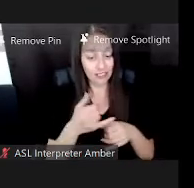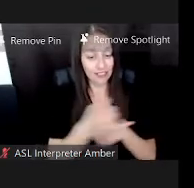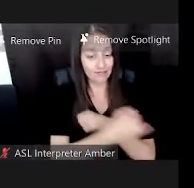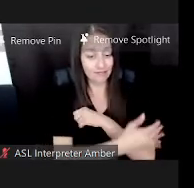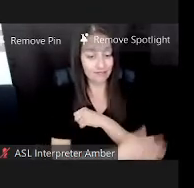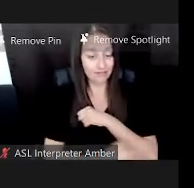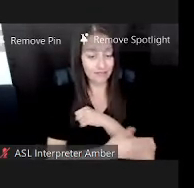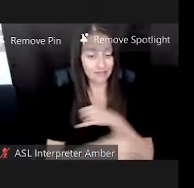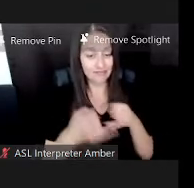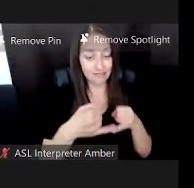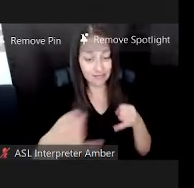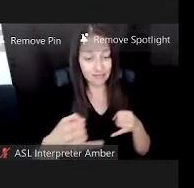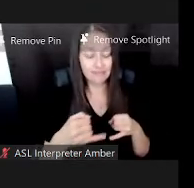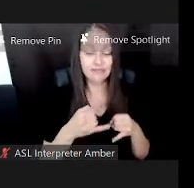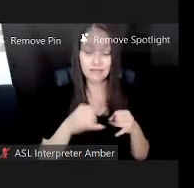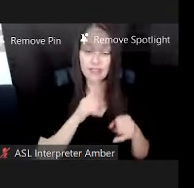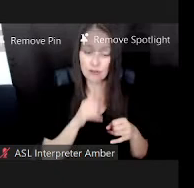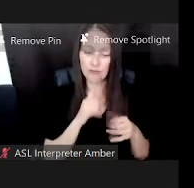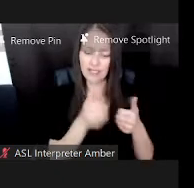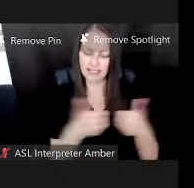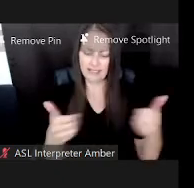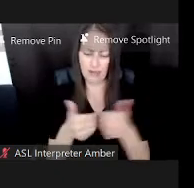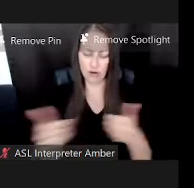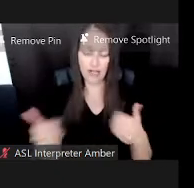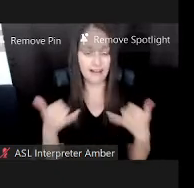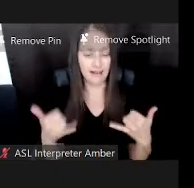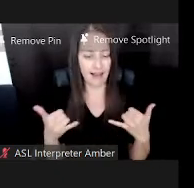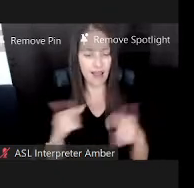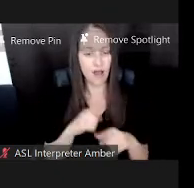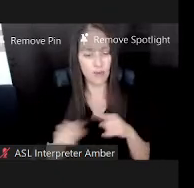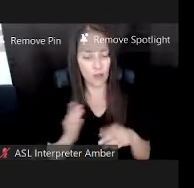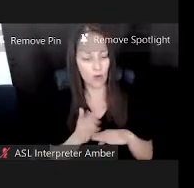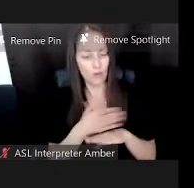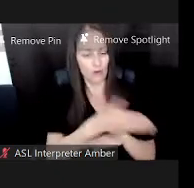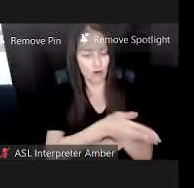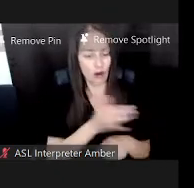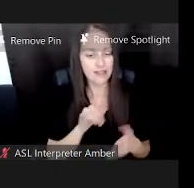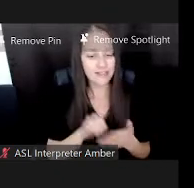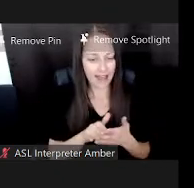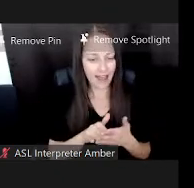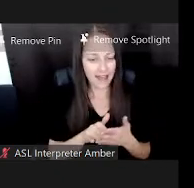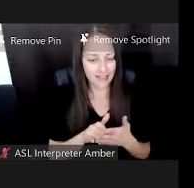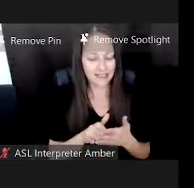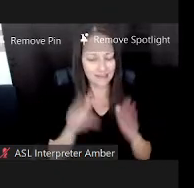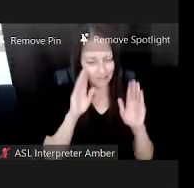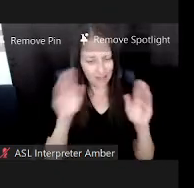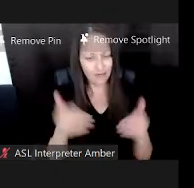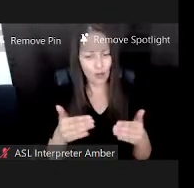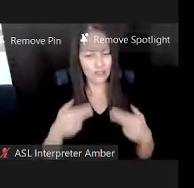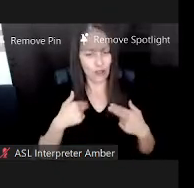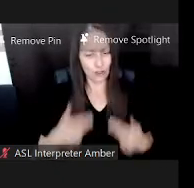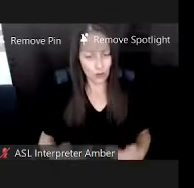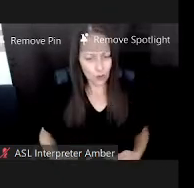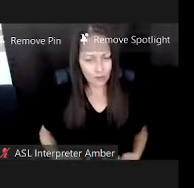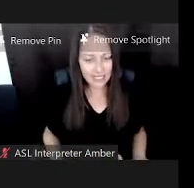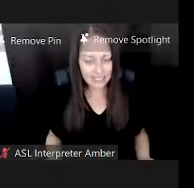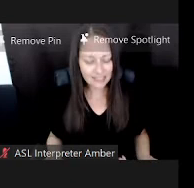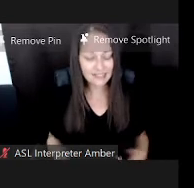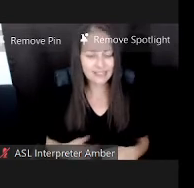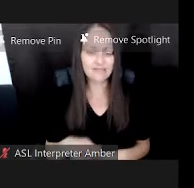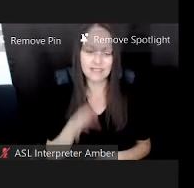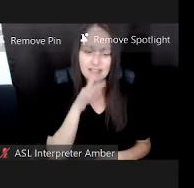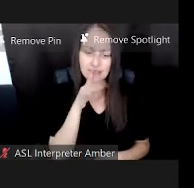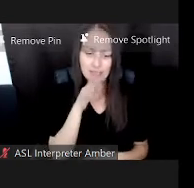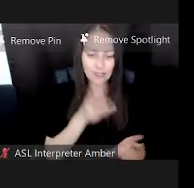incredibly siloed now, that there is human beings underneath here speaking the drum beats and speaking